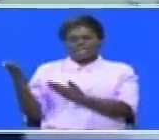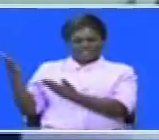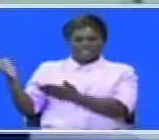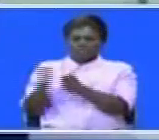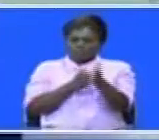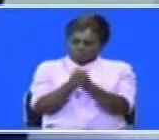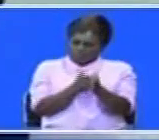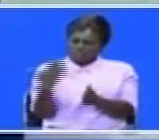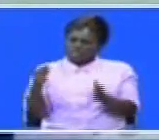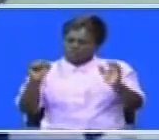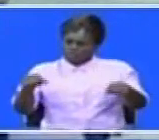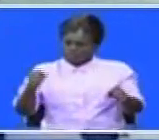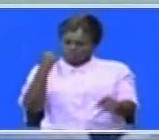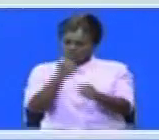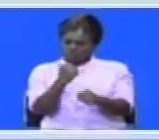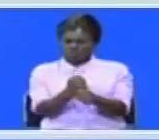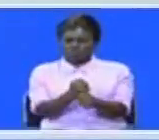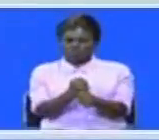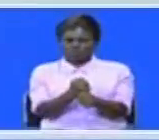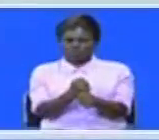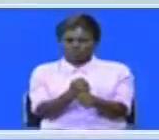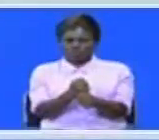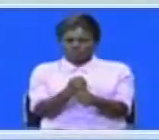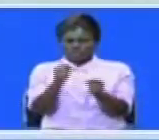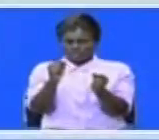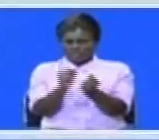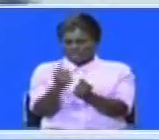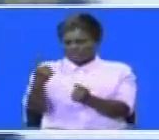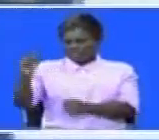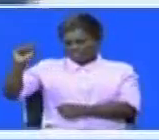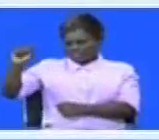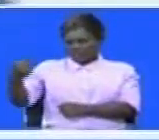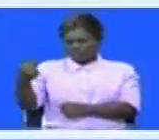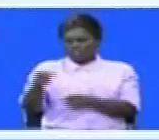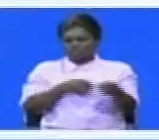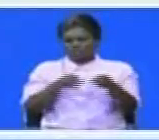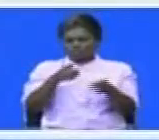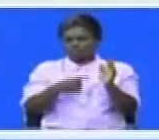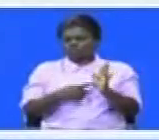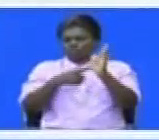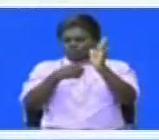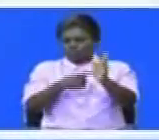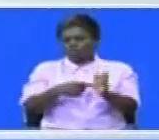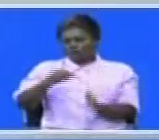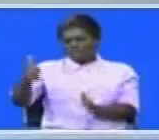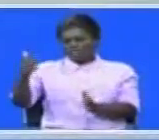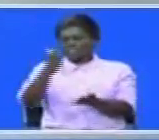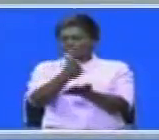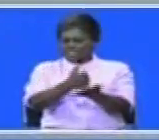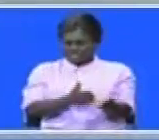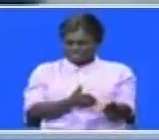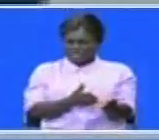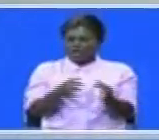things. Somebody should do it once in a lifetime. The 11,000-foot jump is part of the tourism marketing campaign to showcase Kenya's other tourism sectors